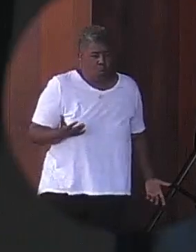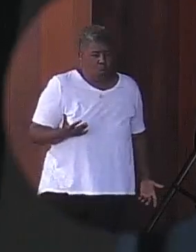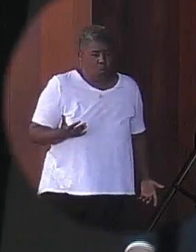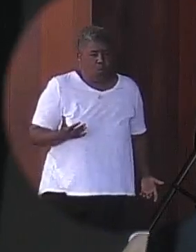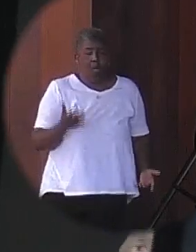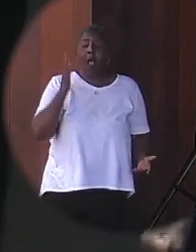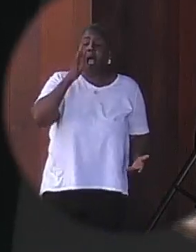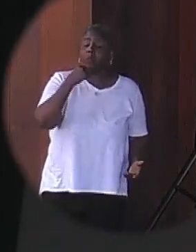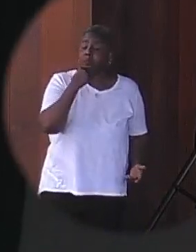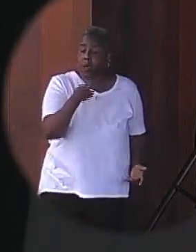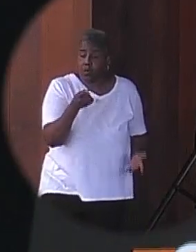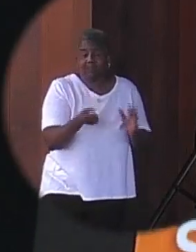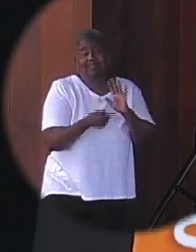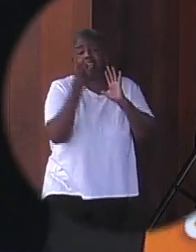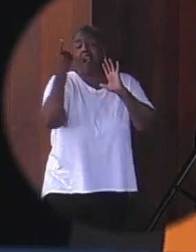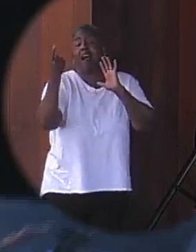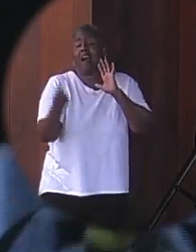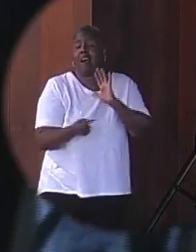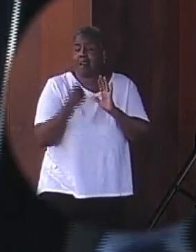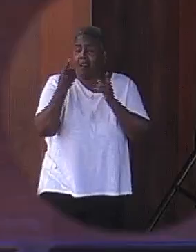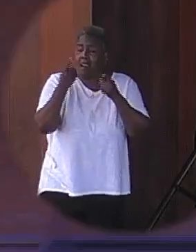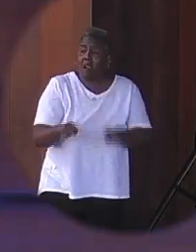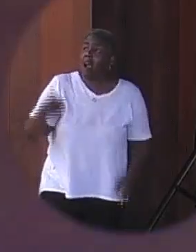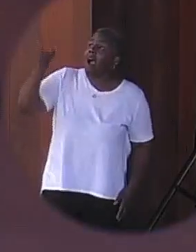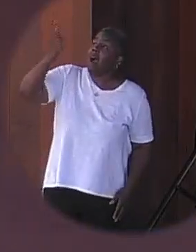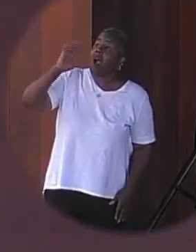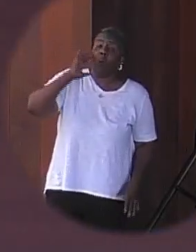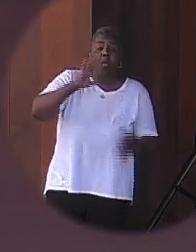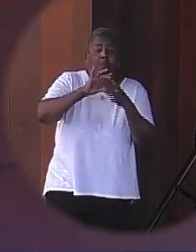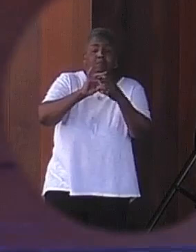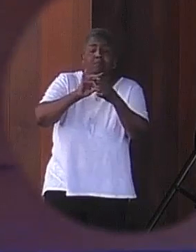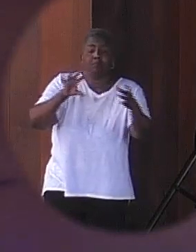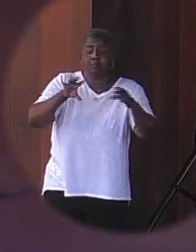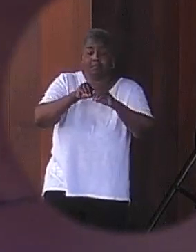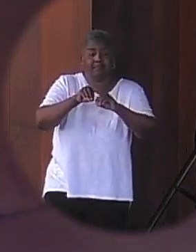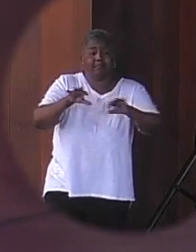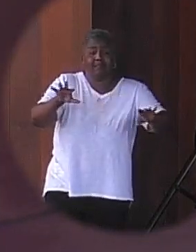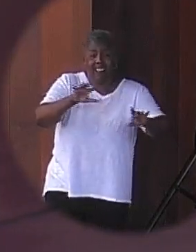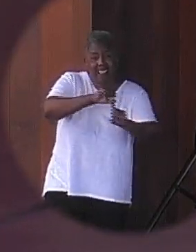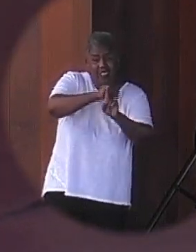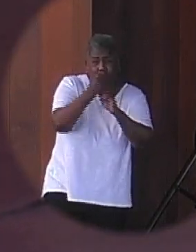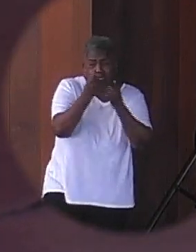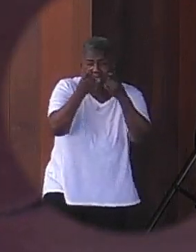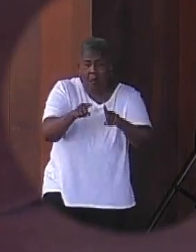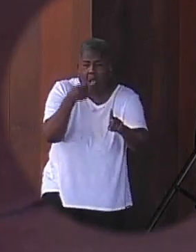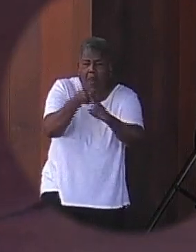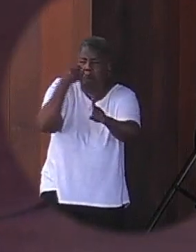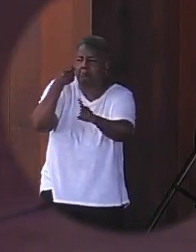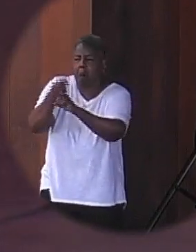to tell you that every now and then, God will release you into an orchestrated and